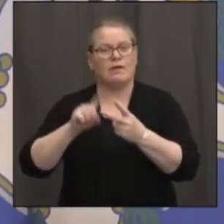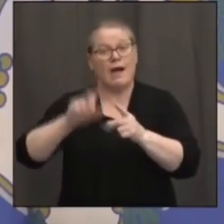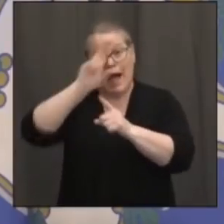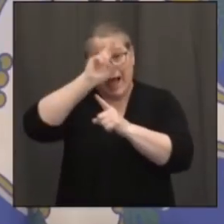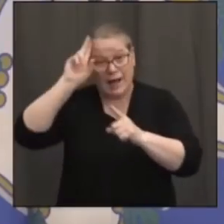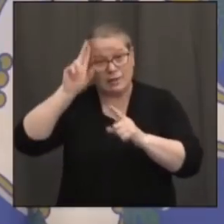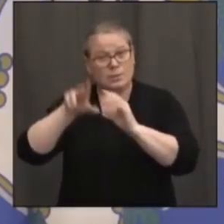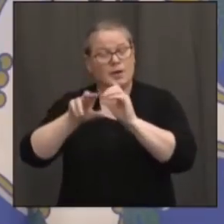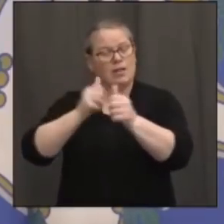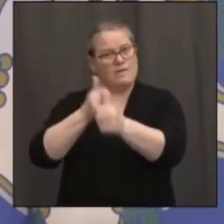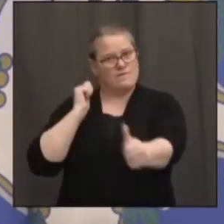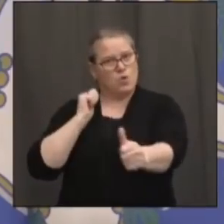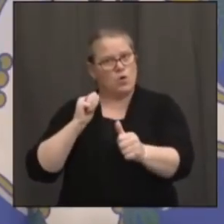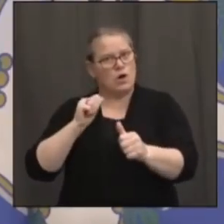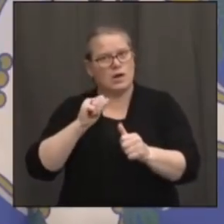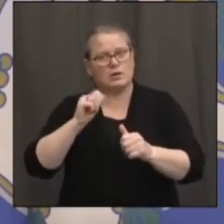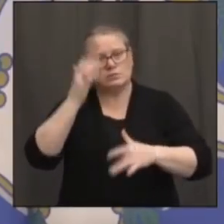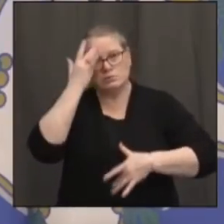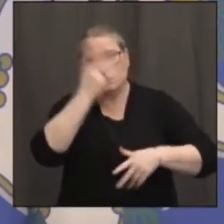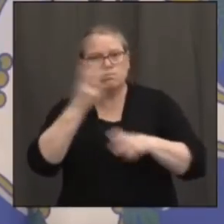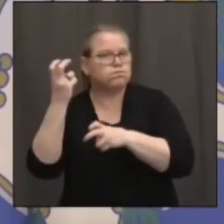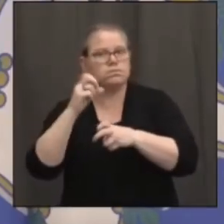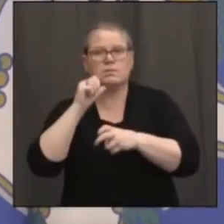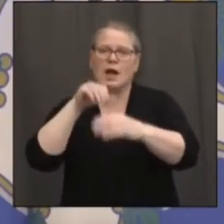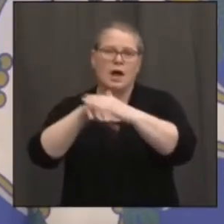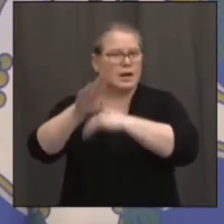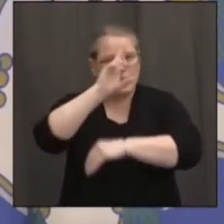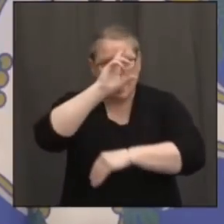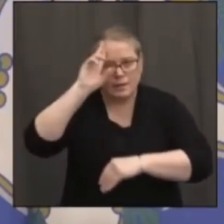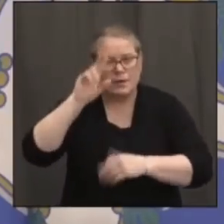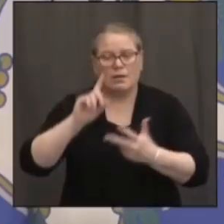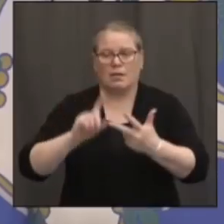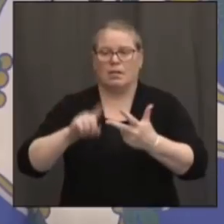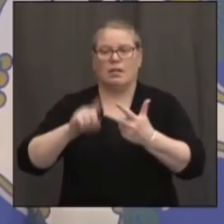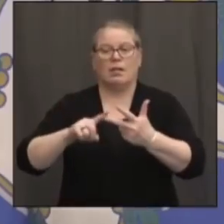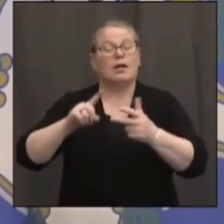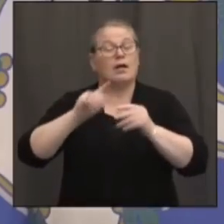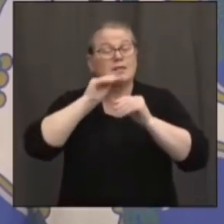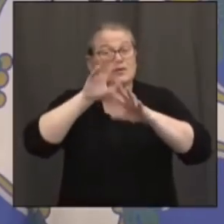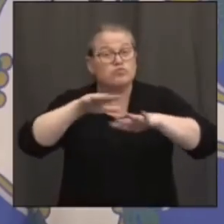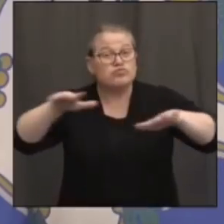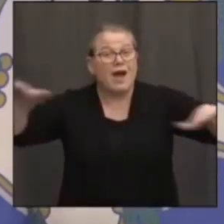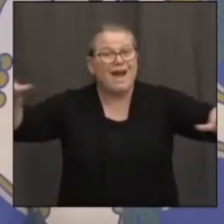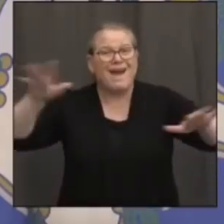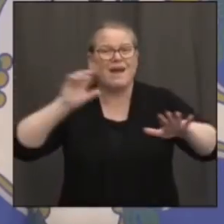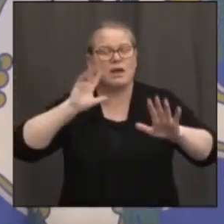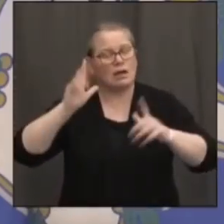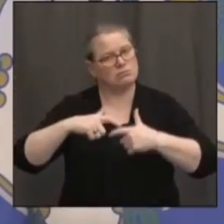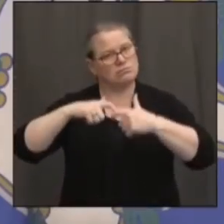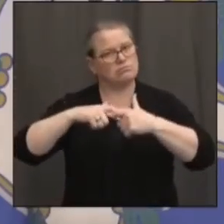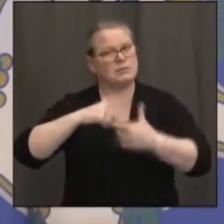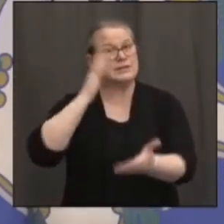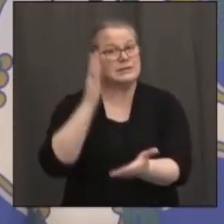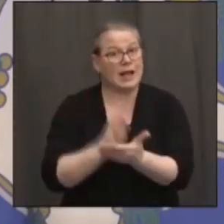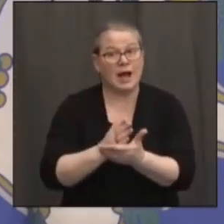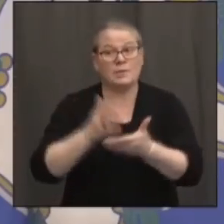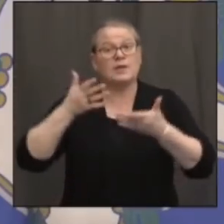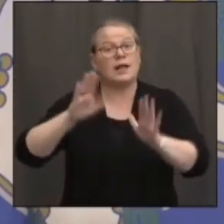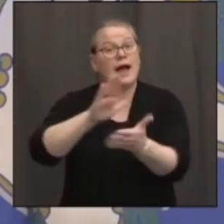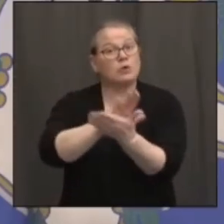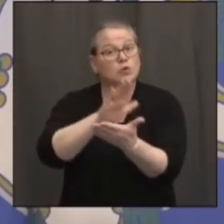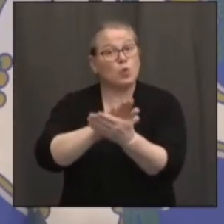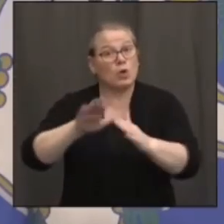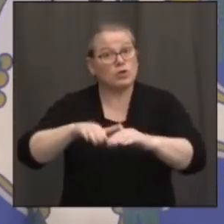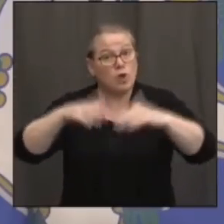And as you know, we continue to look at those variants. It stops the spread, gives us a better chance to keep our schools open. Our schools are more likely